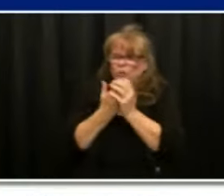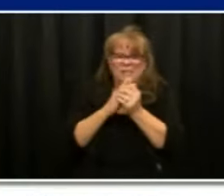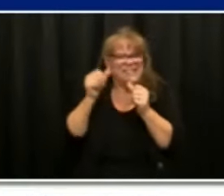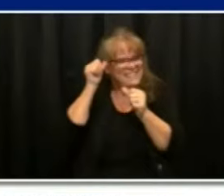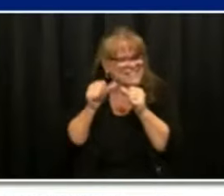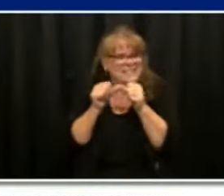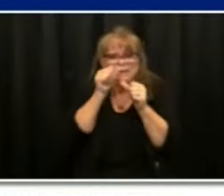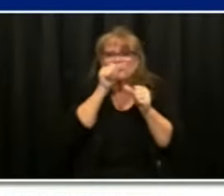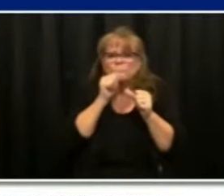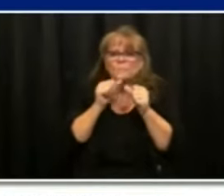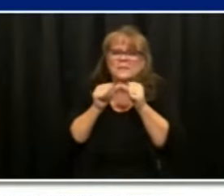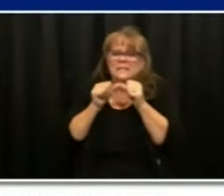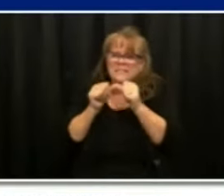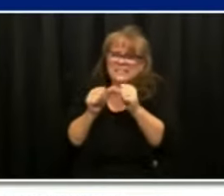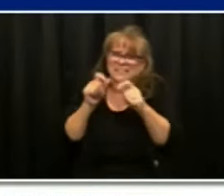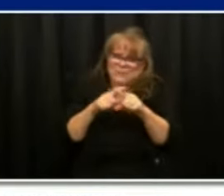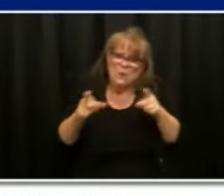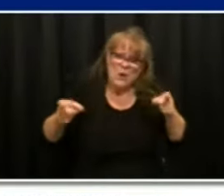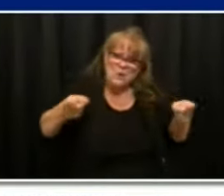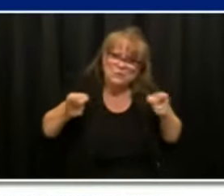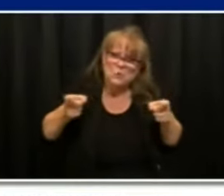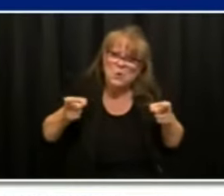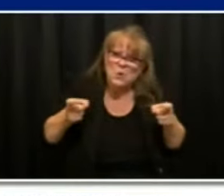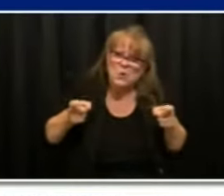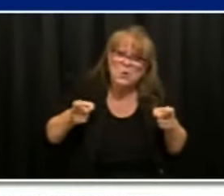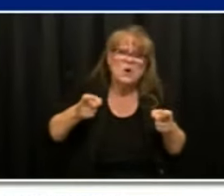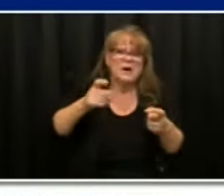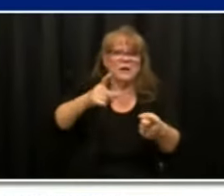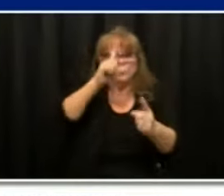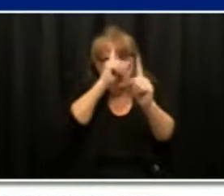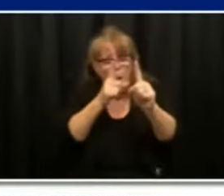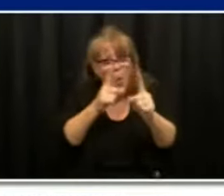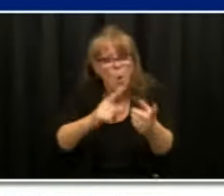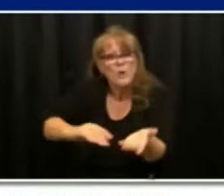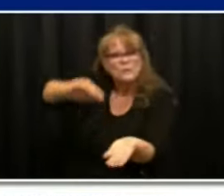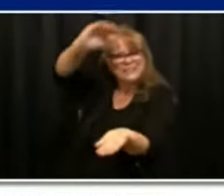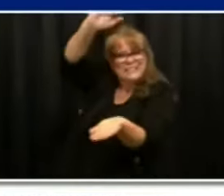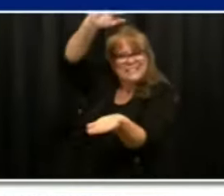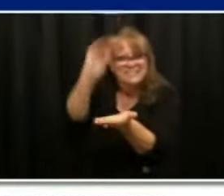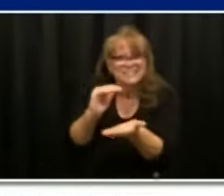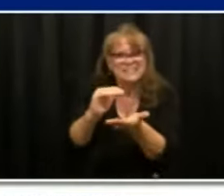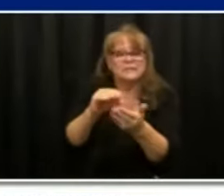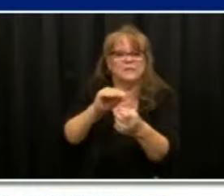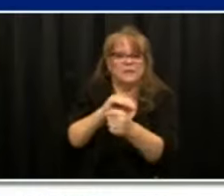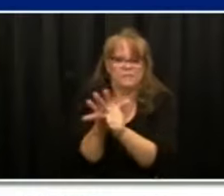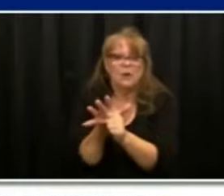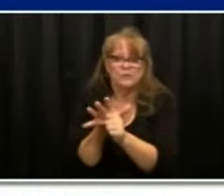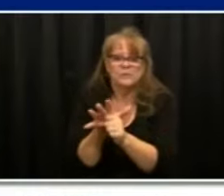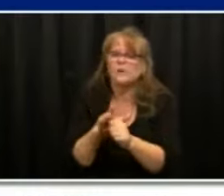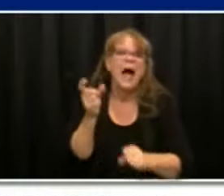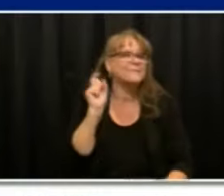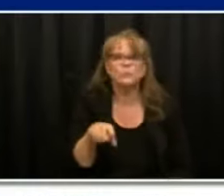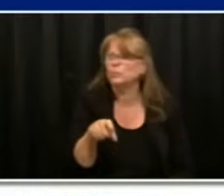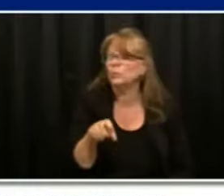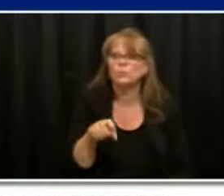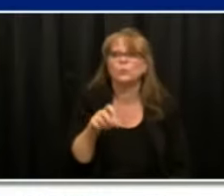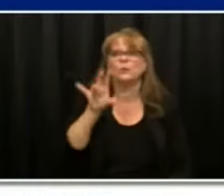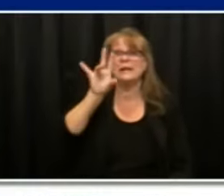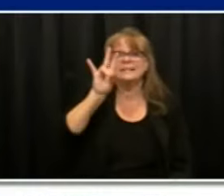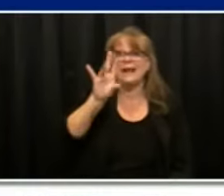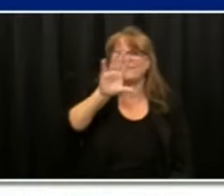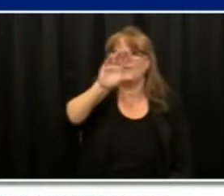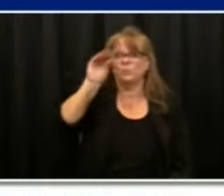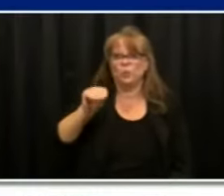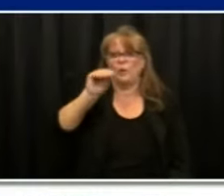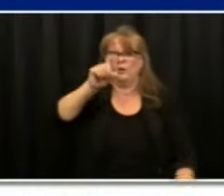on track, we need to consistently decrease transmission to by about 75%. If we lose some of